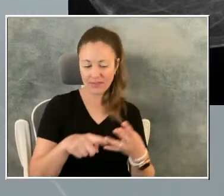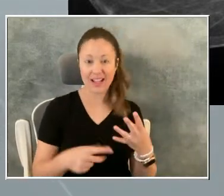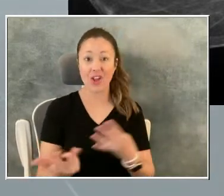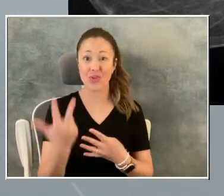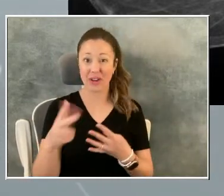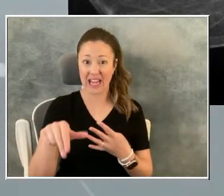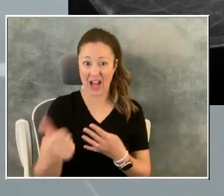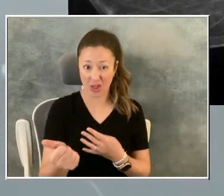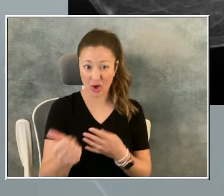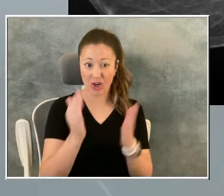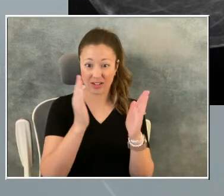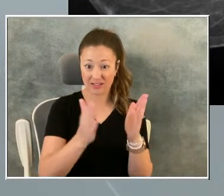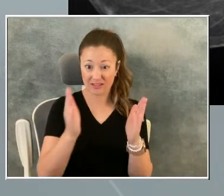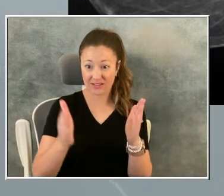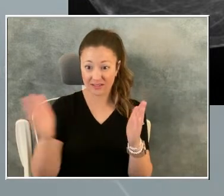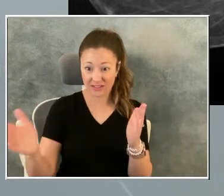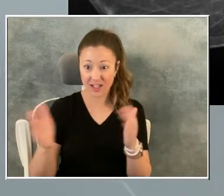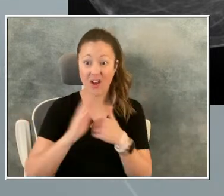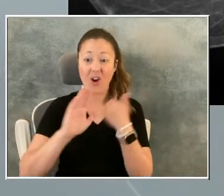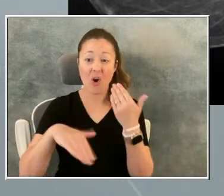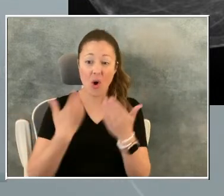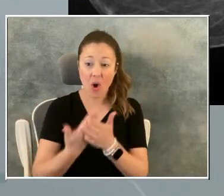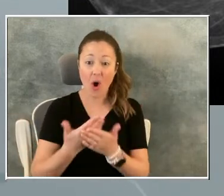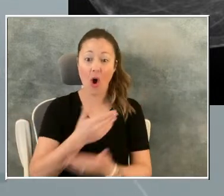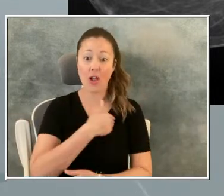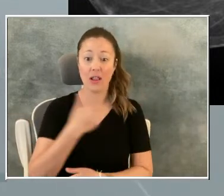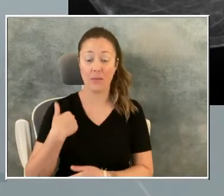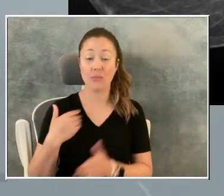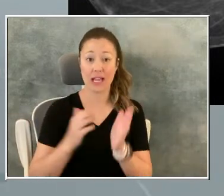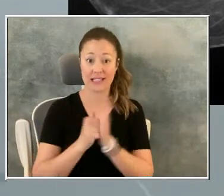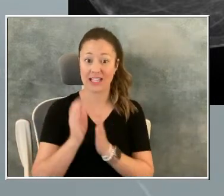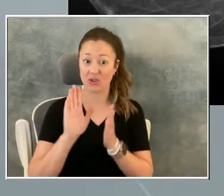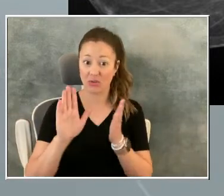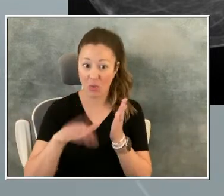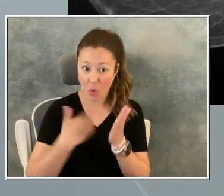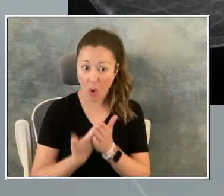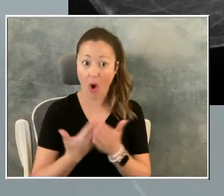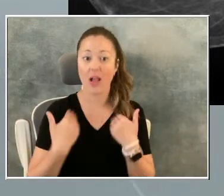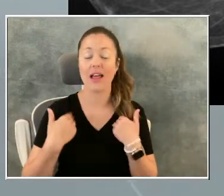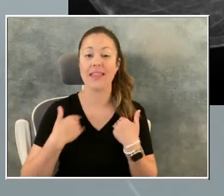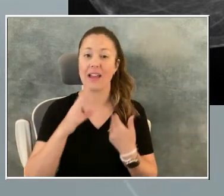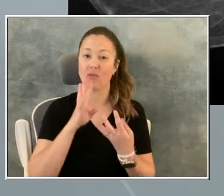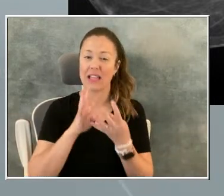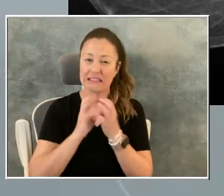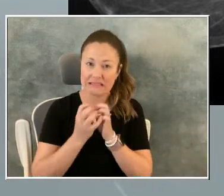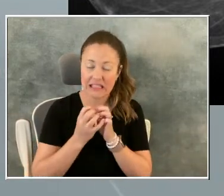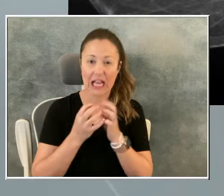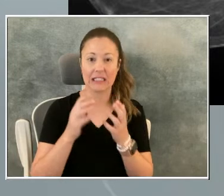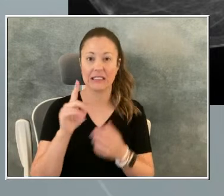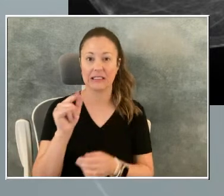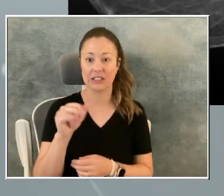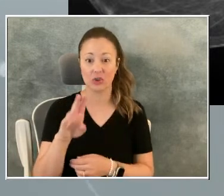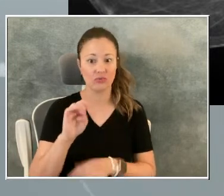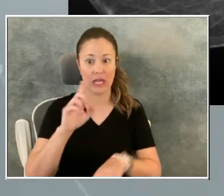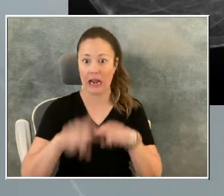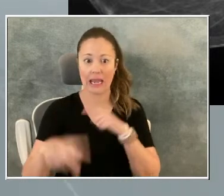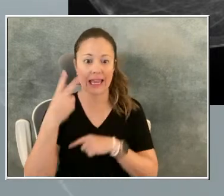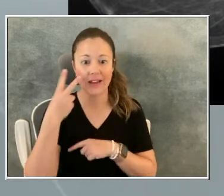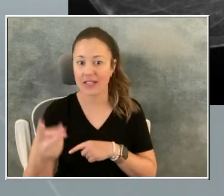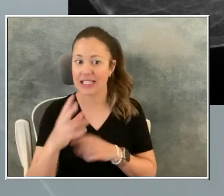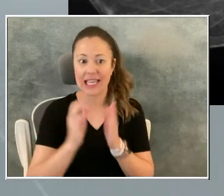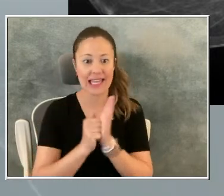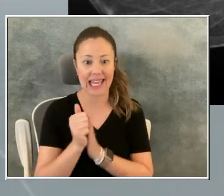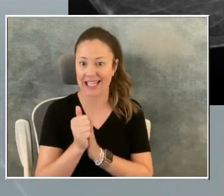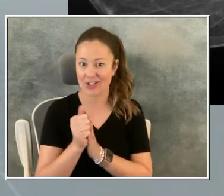the right-hand side, they all have breast cancer, and they all have dense breast tissue. And I can't even see the breast cancer in those